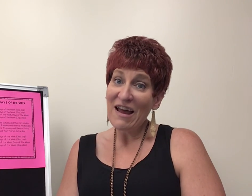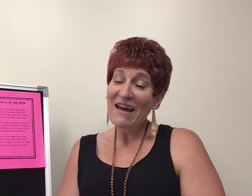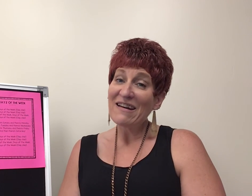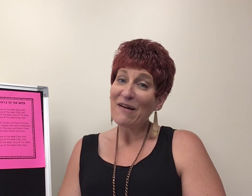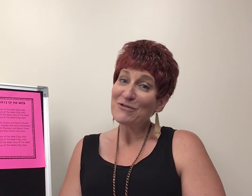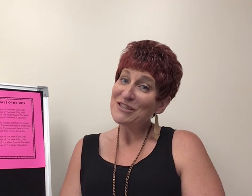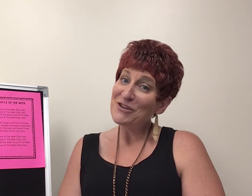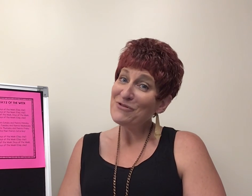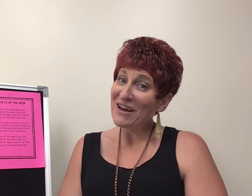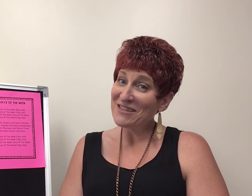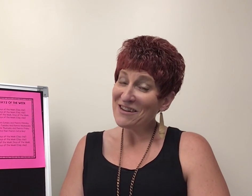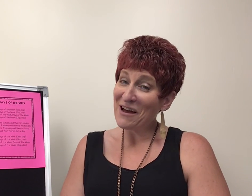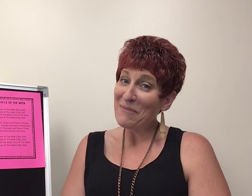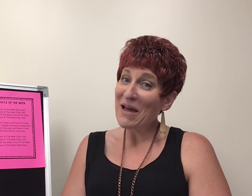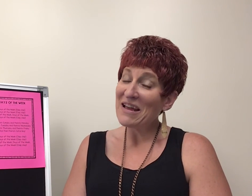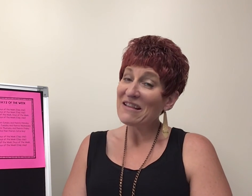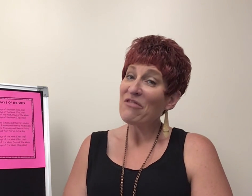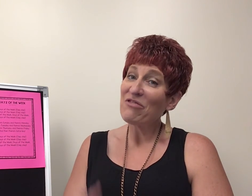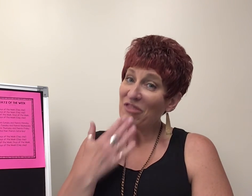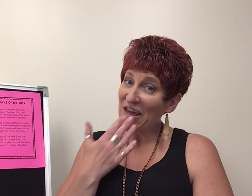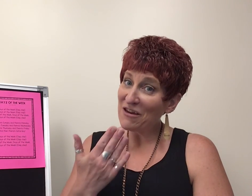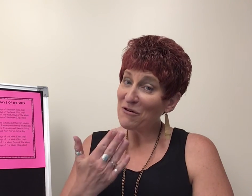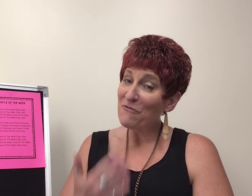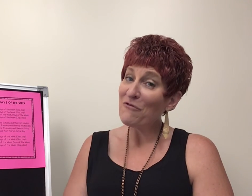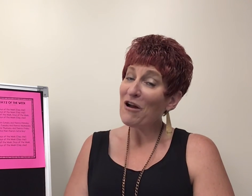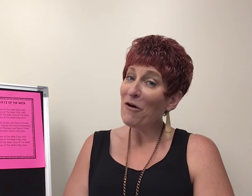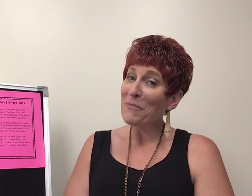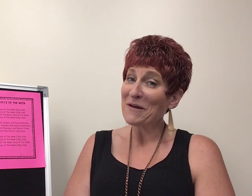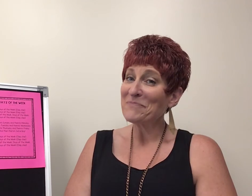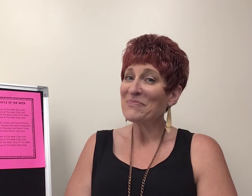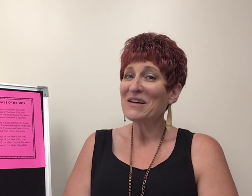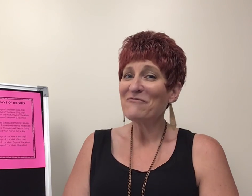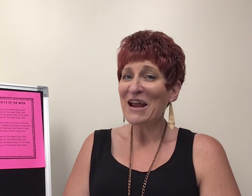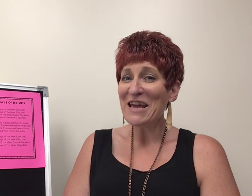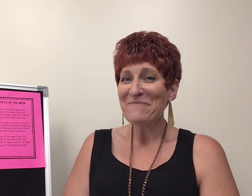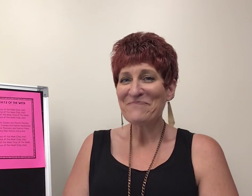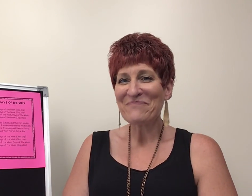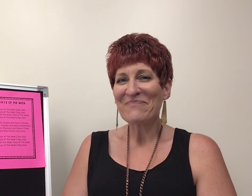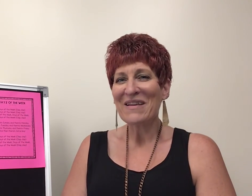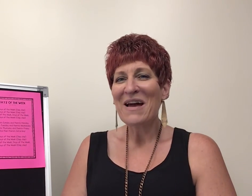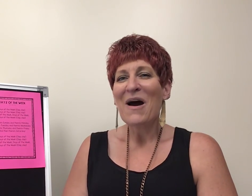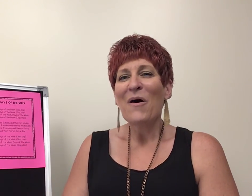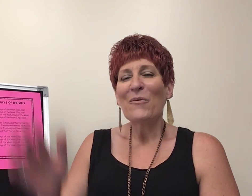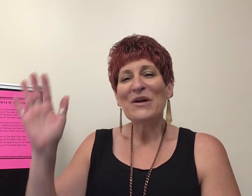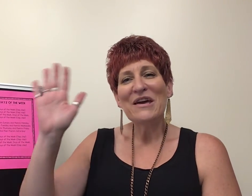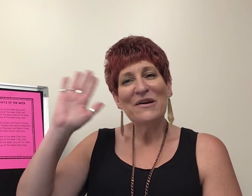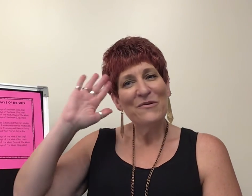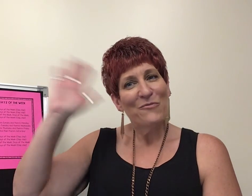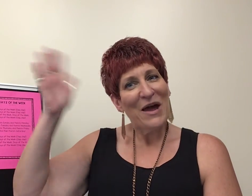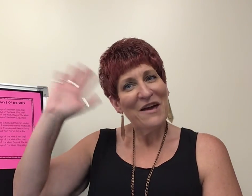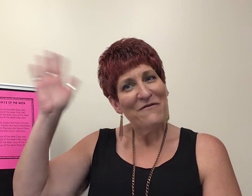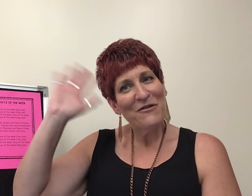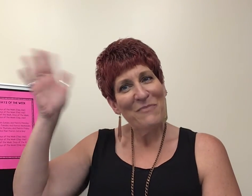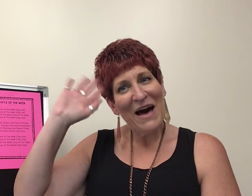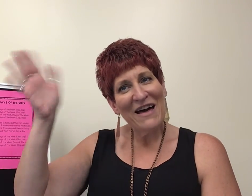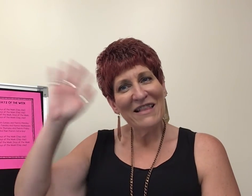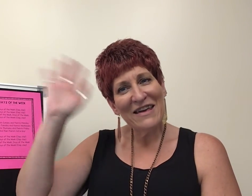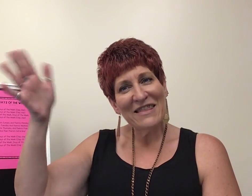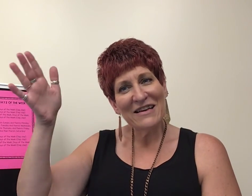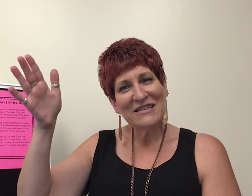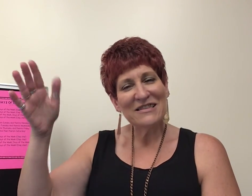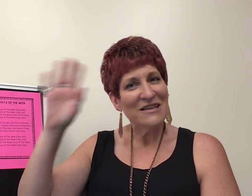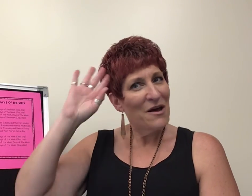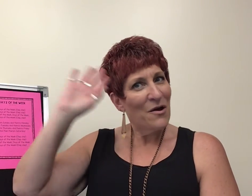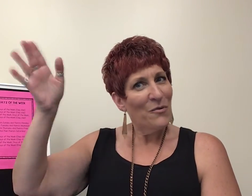song, and I will see you next time, and thank you for helping. Ready? We wave goodbye